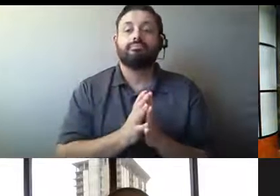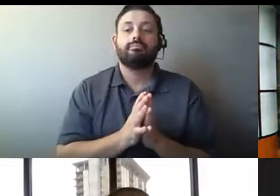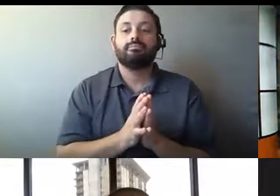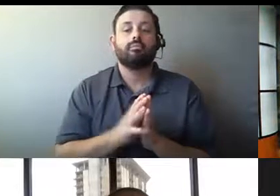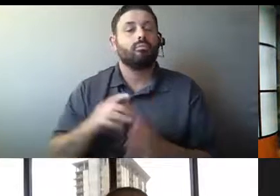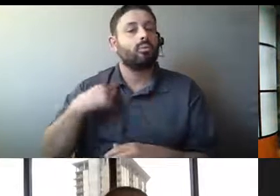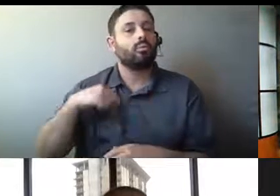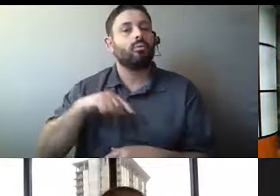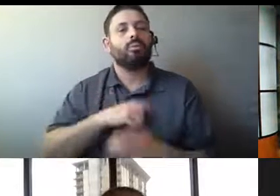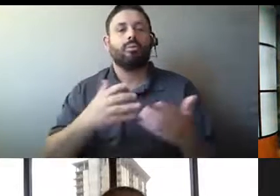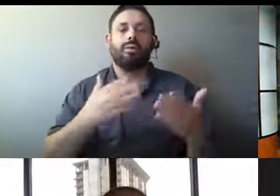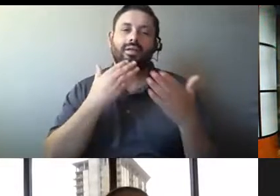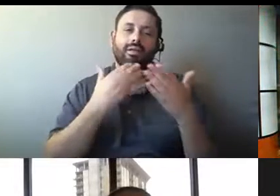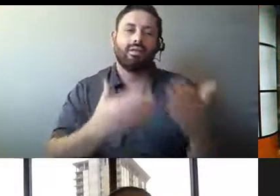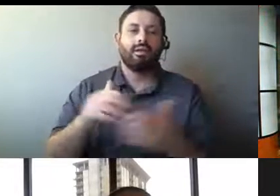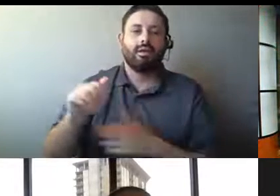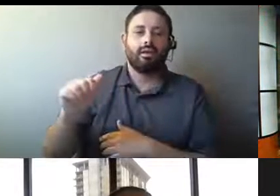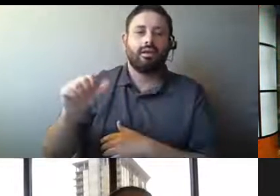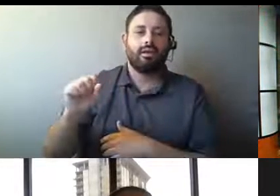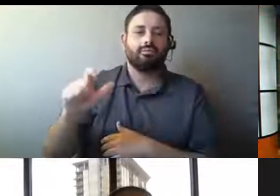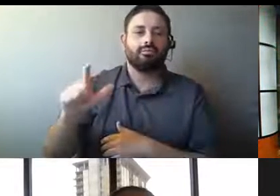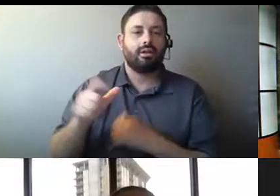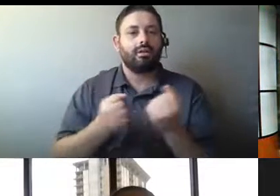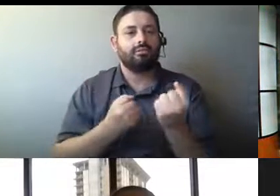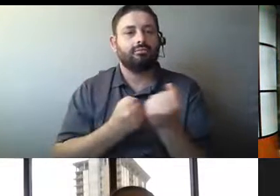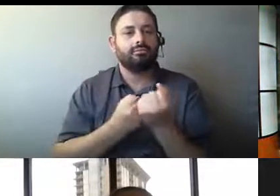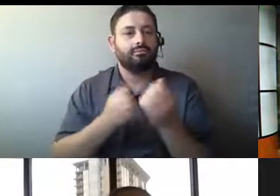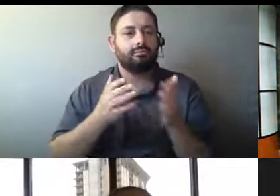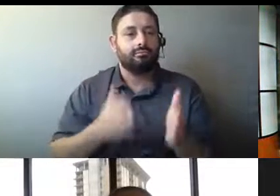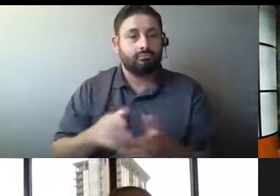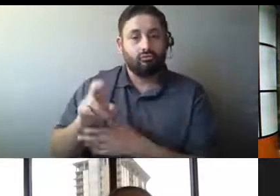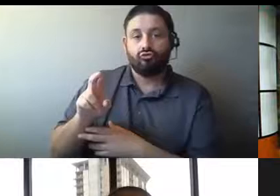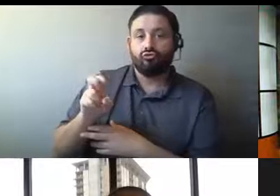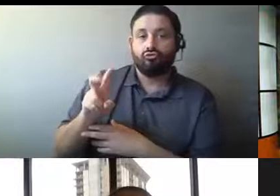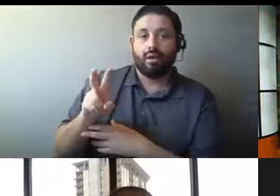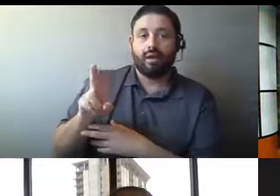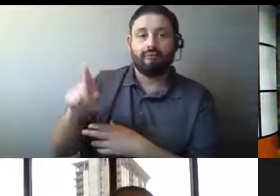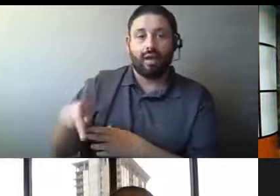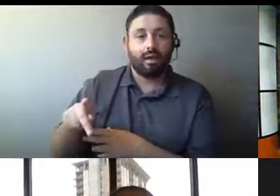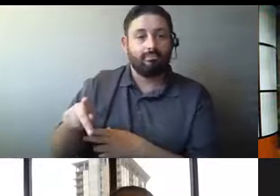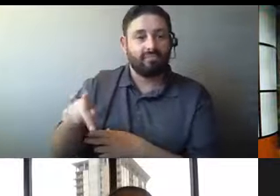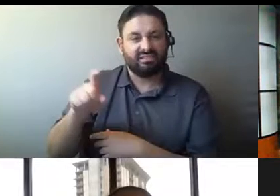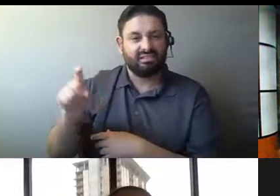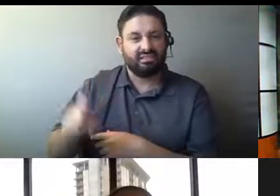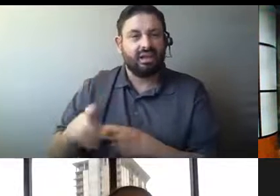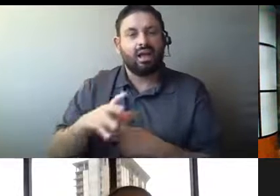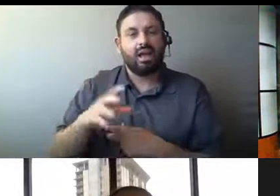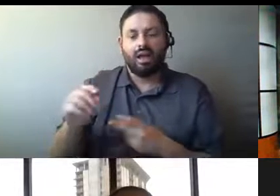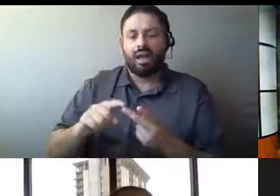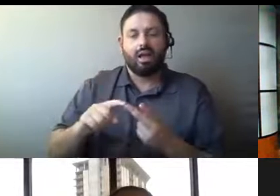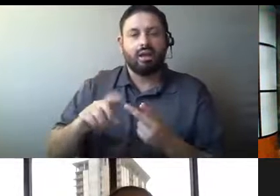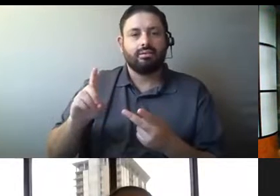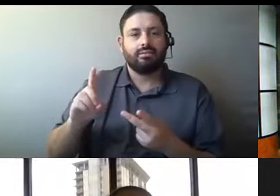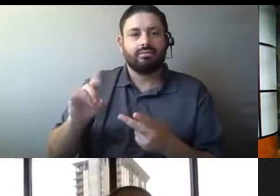We would like to thank our ASL sponsors, and that would be Rev Up Texas and Deaf Interpreter Services,